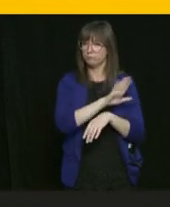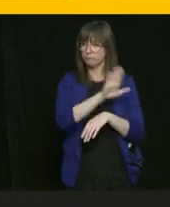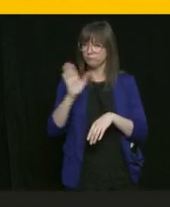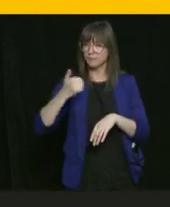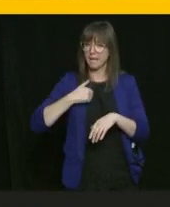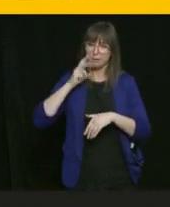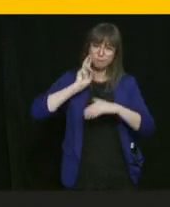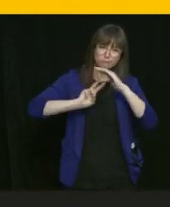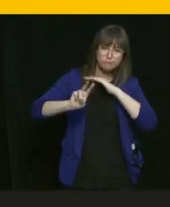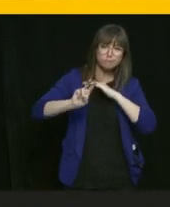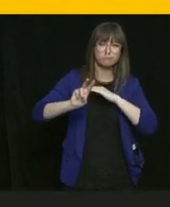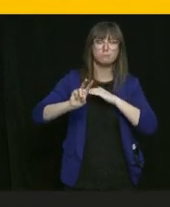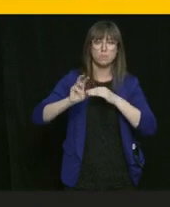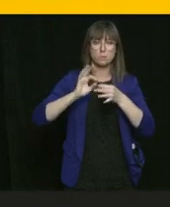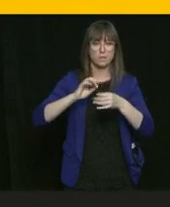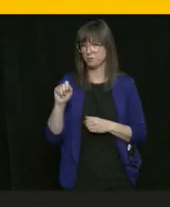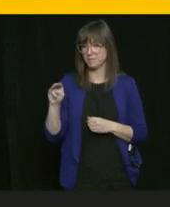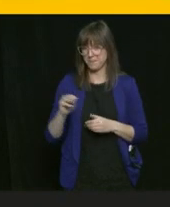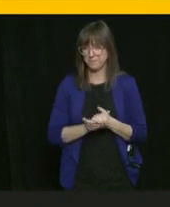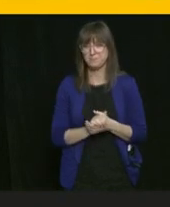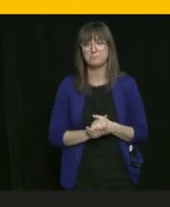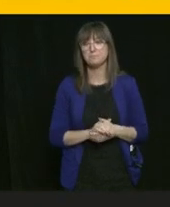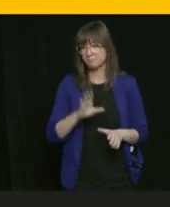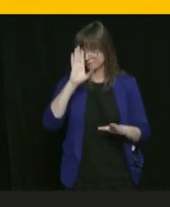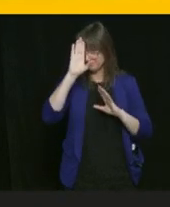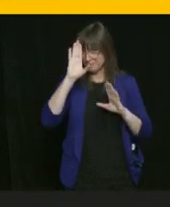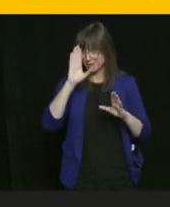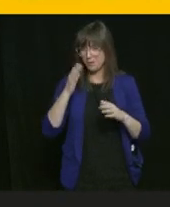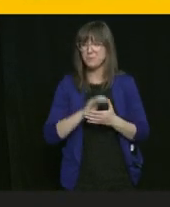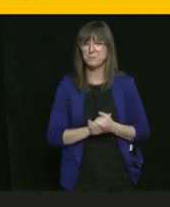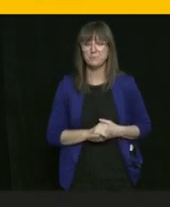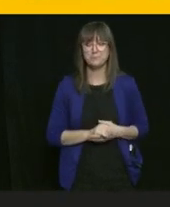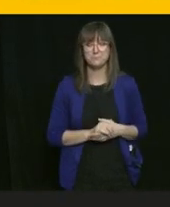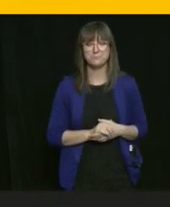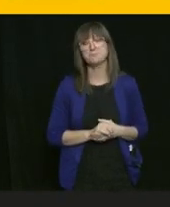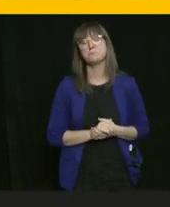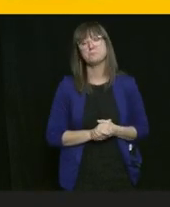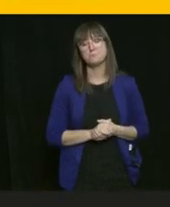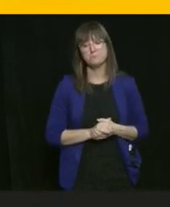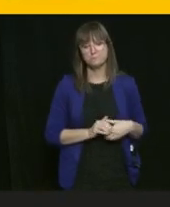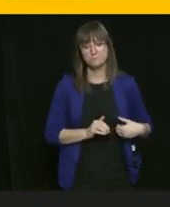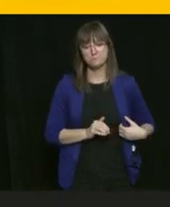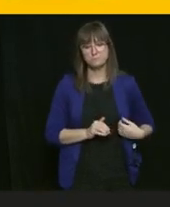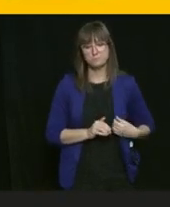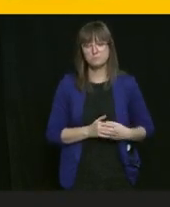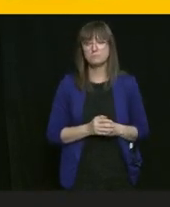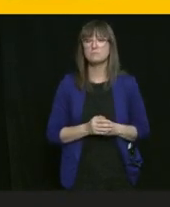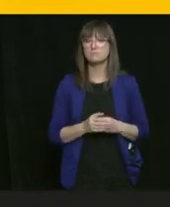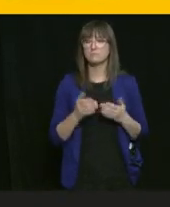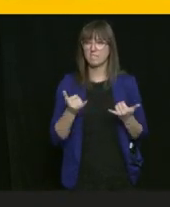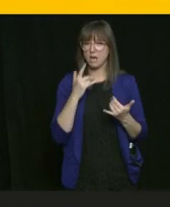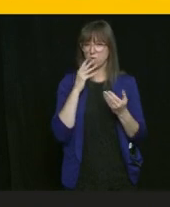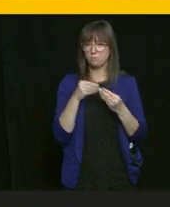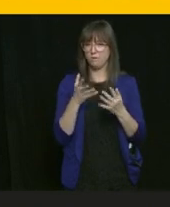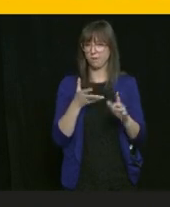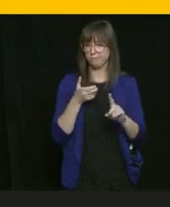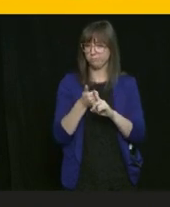modelling work that informs the ongoing management. Good day, everyone. Good day, everyone. We're providing an update on the